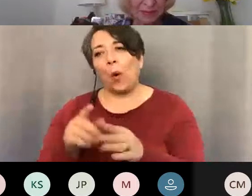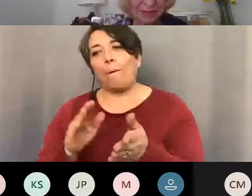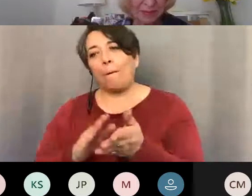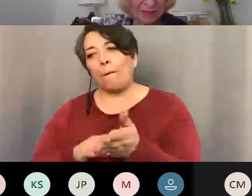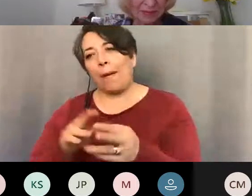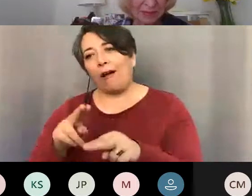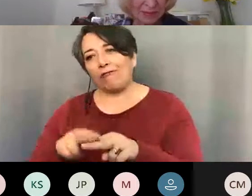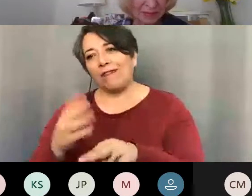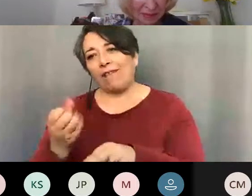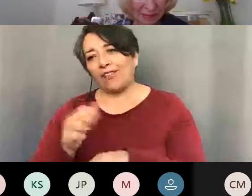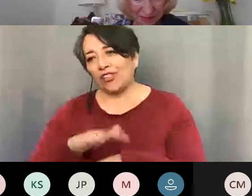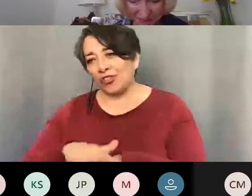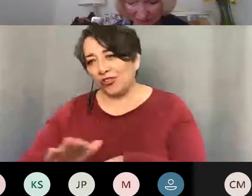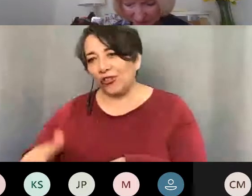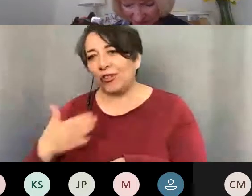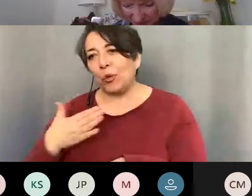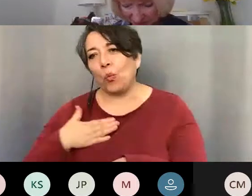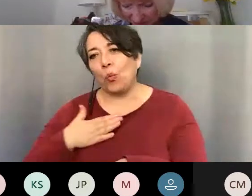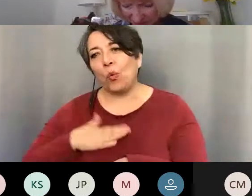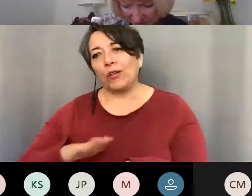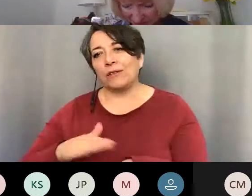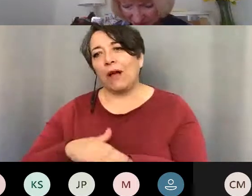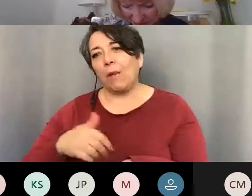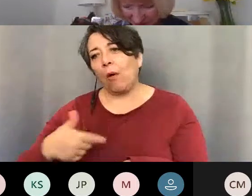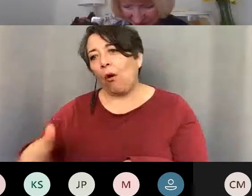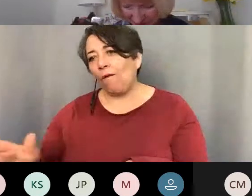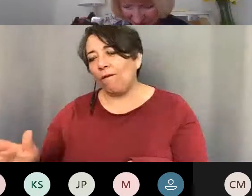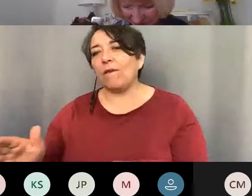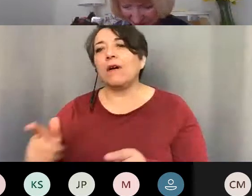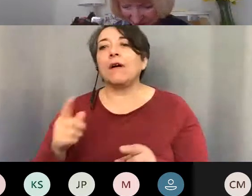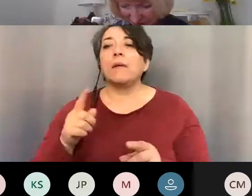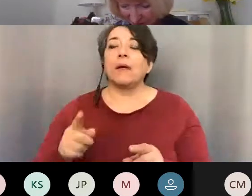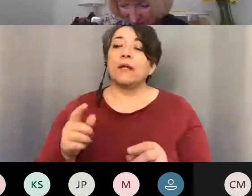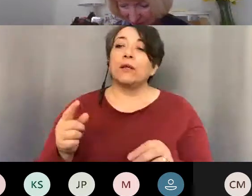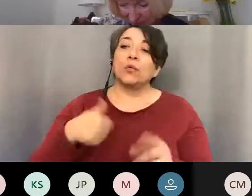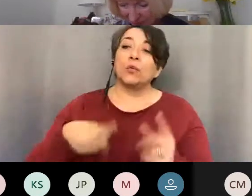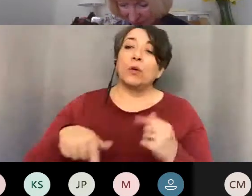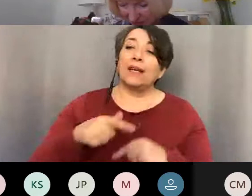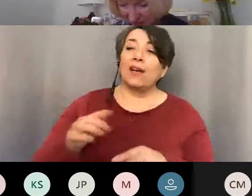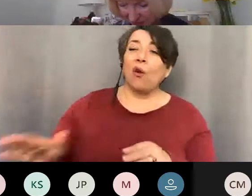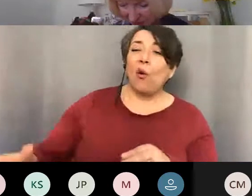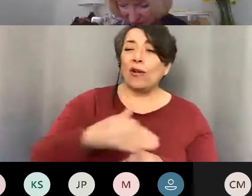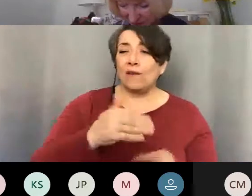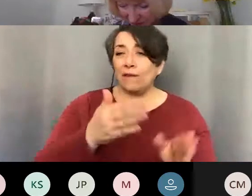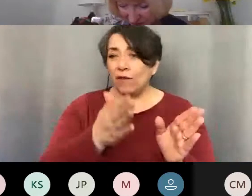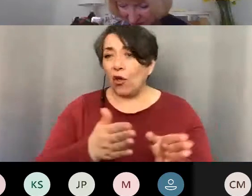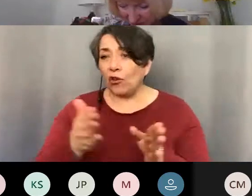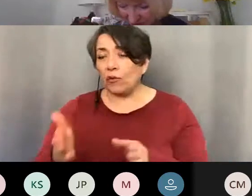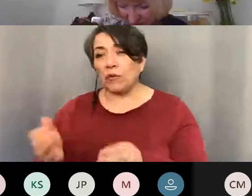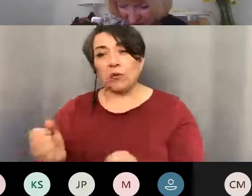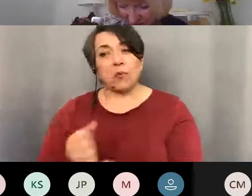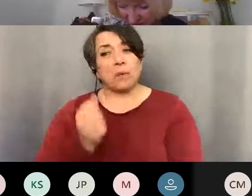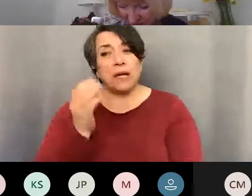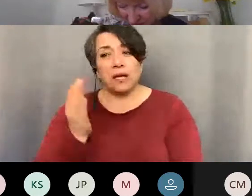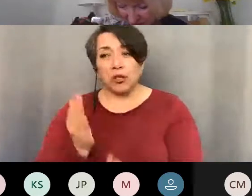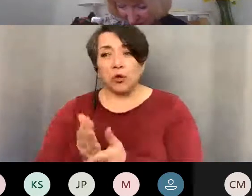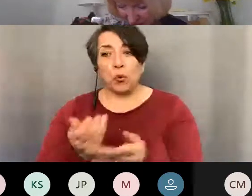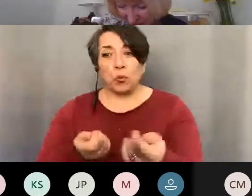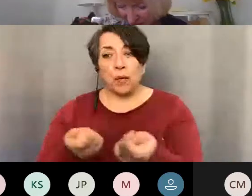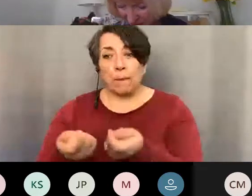take time off. But we, across all of the hospitals, across all of secondary care, we manage the capacity so